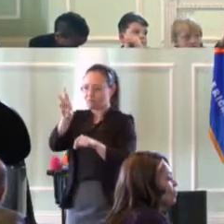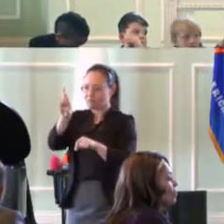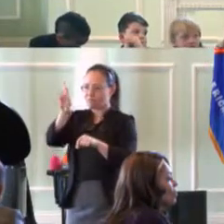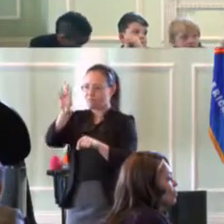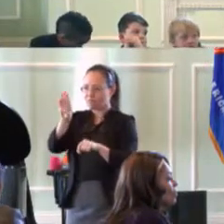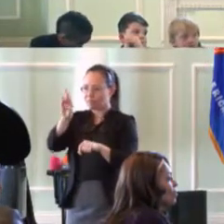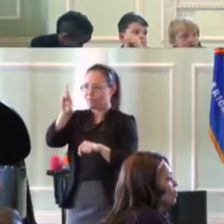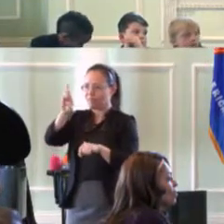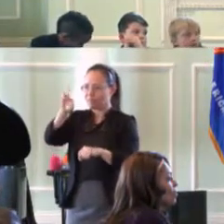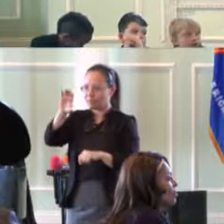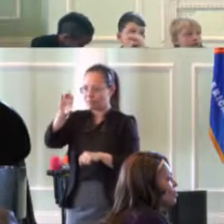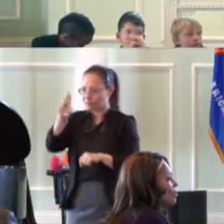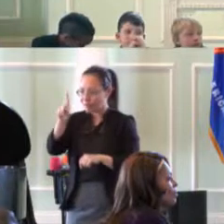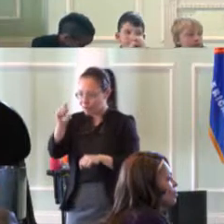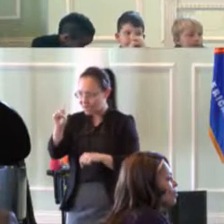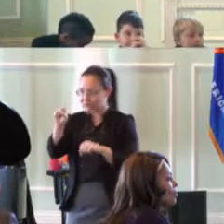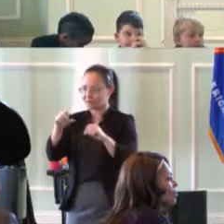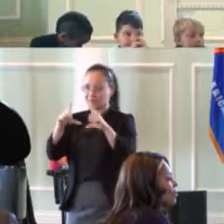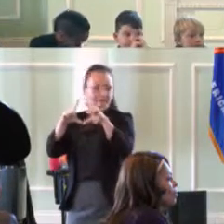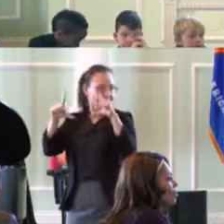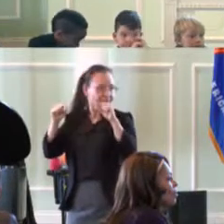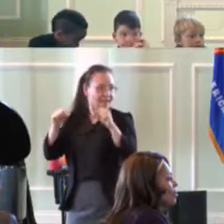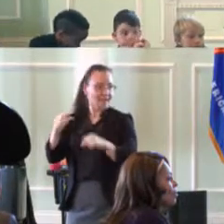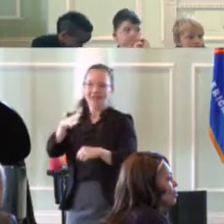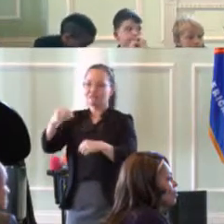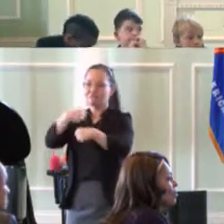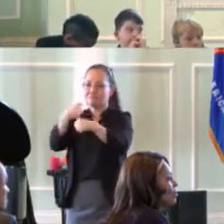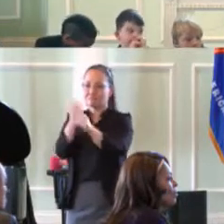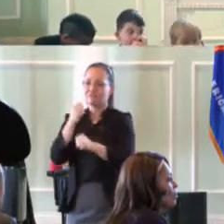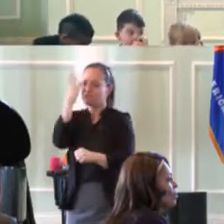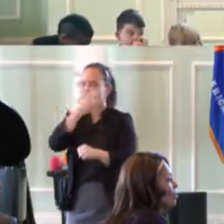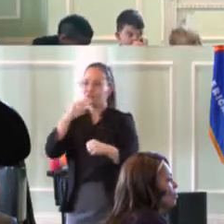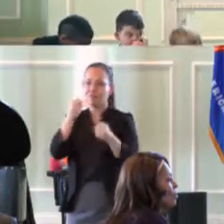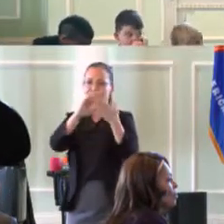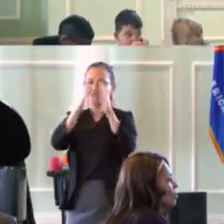very hard making big, beautiful cities